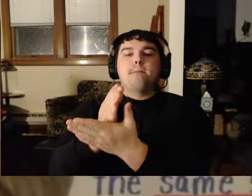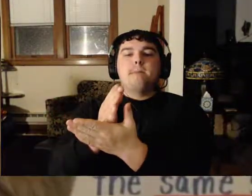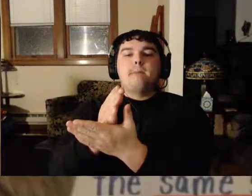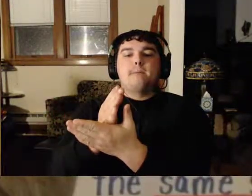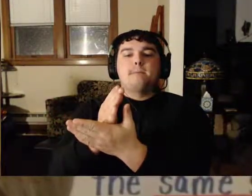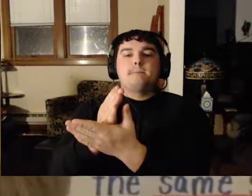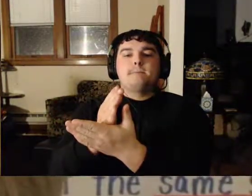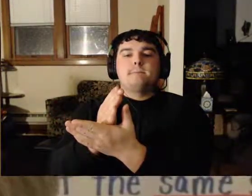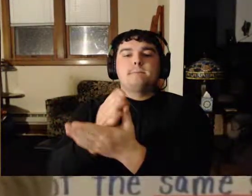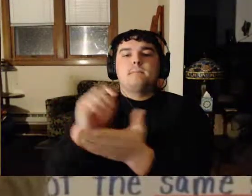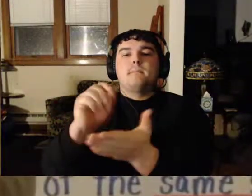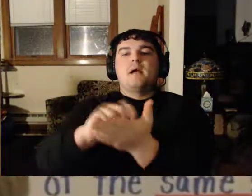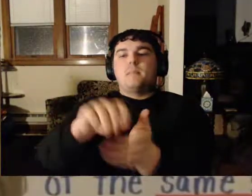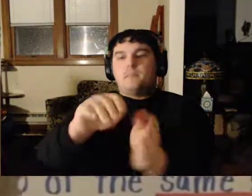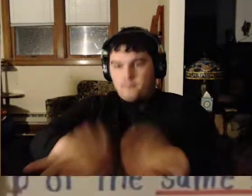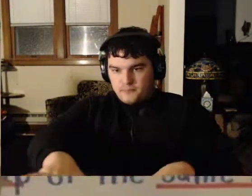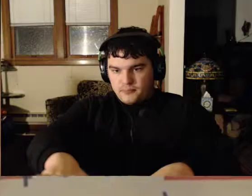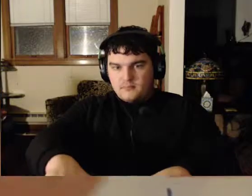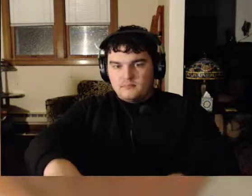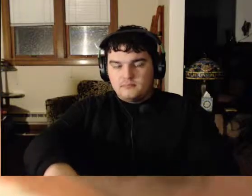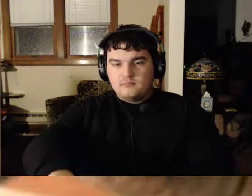Let's put our pencils down.